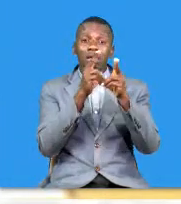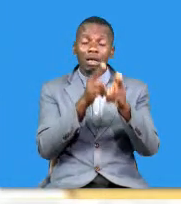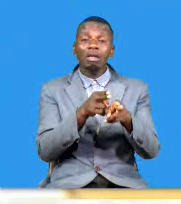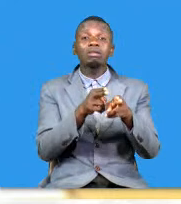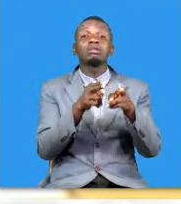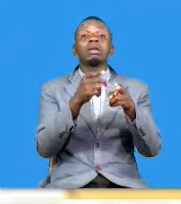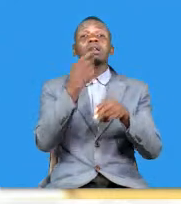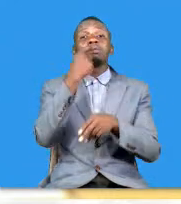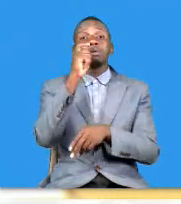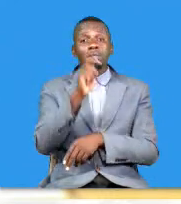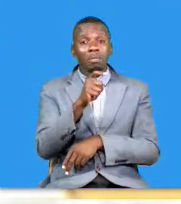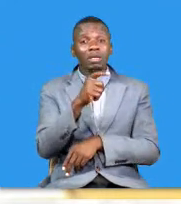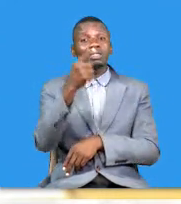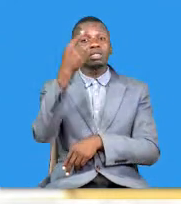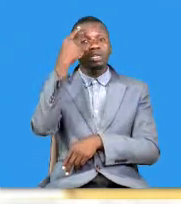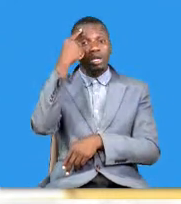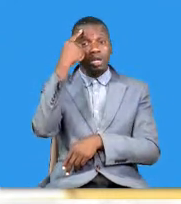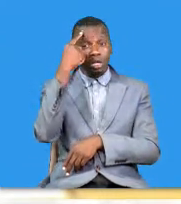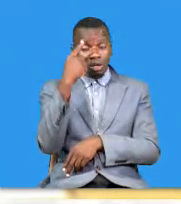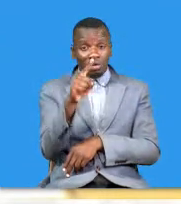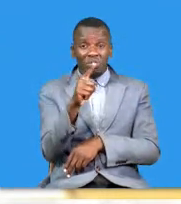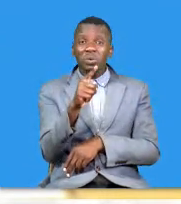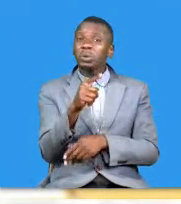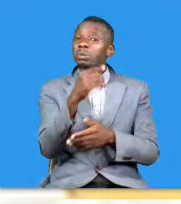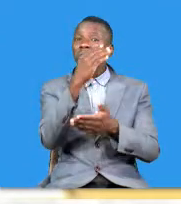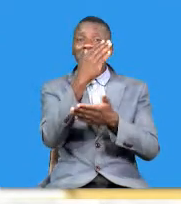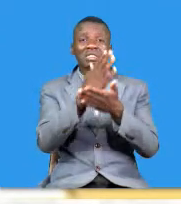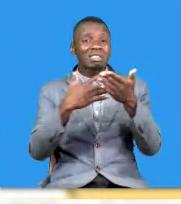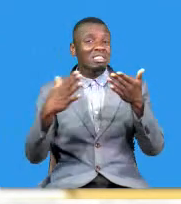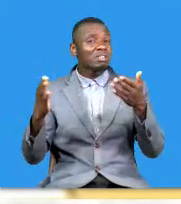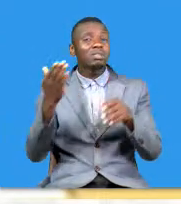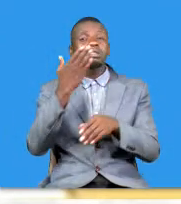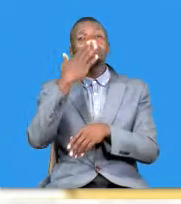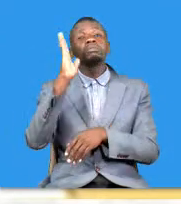like this to have happened.